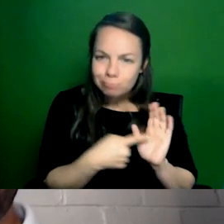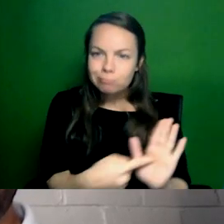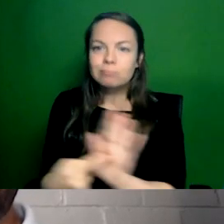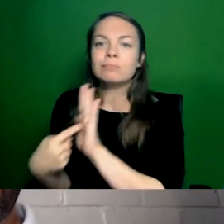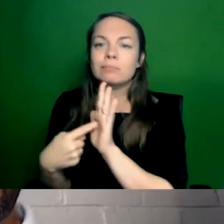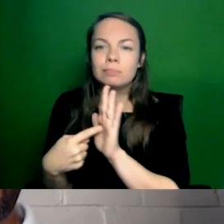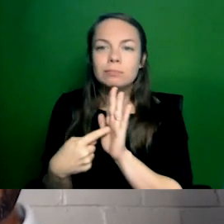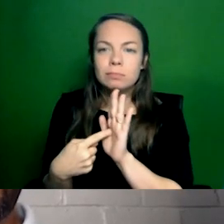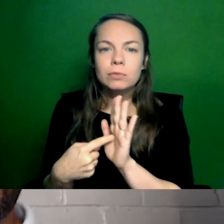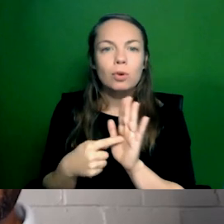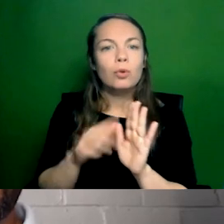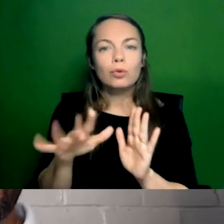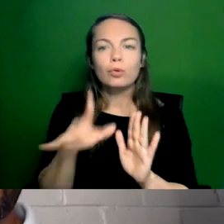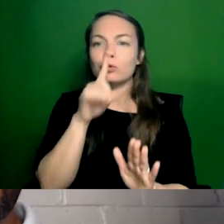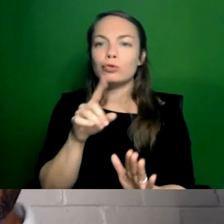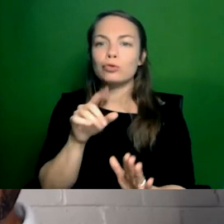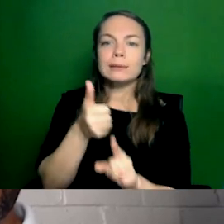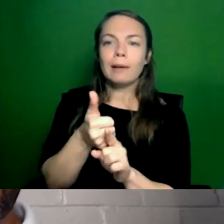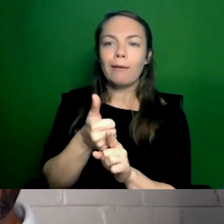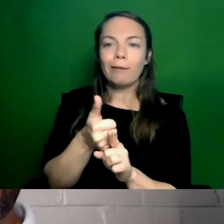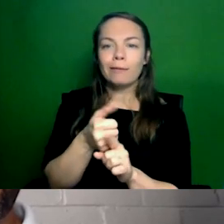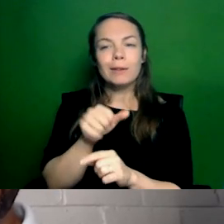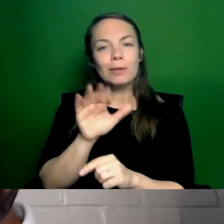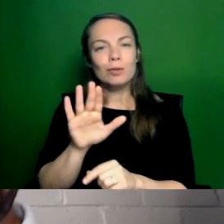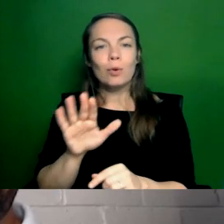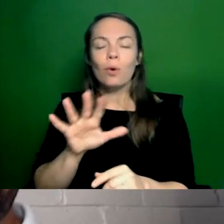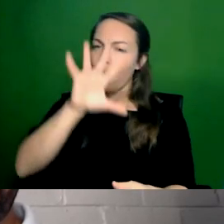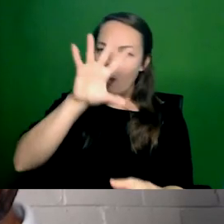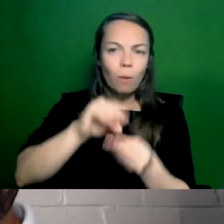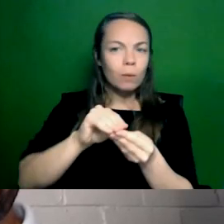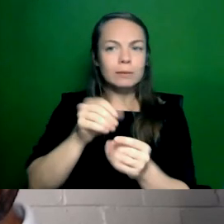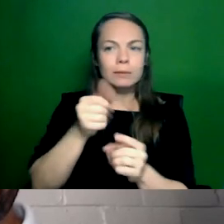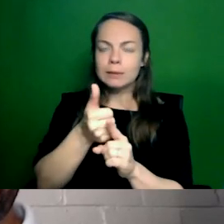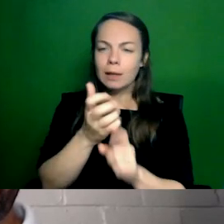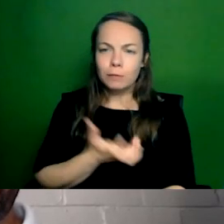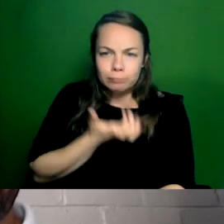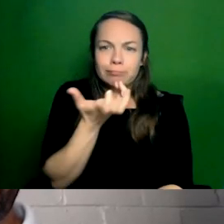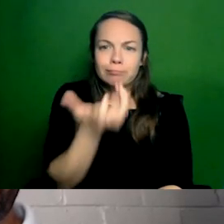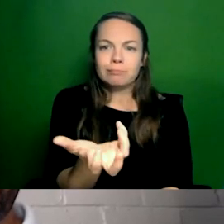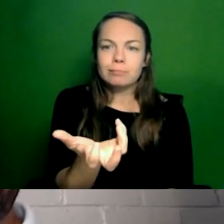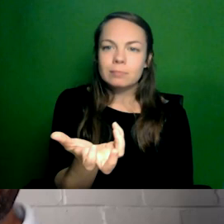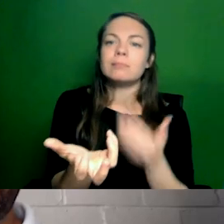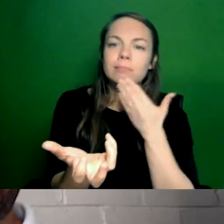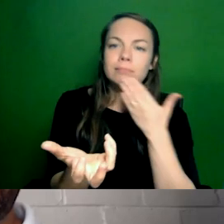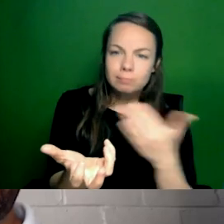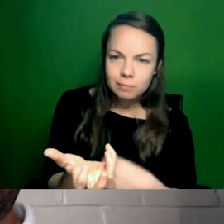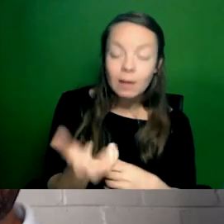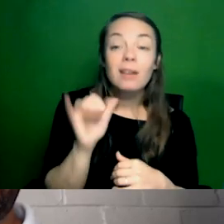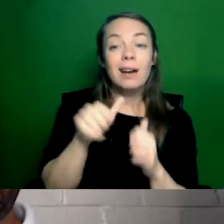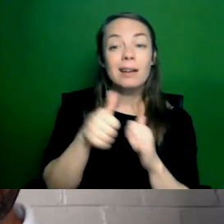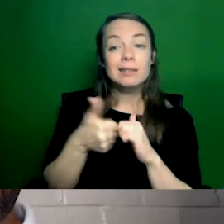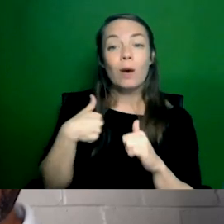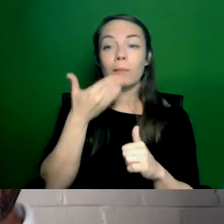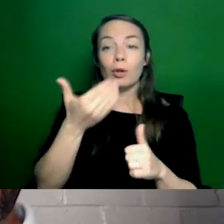bringing that your true selves forward and your full selves, your holistic beings forward. Because that is how we can be good allies. That